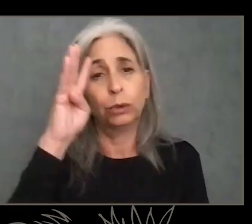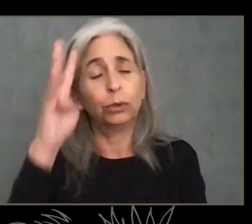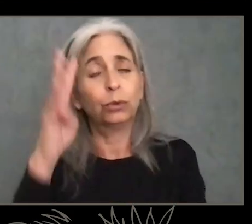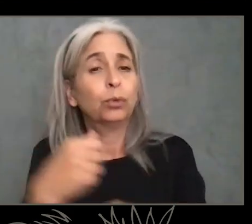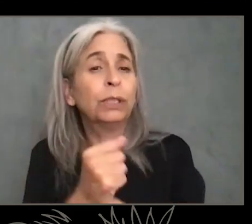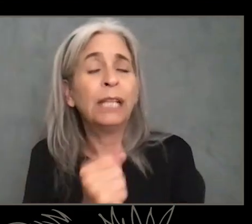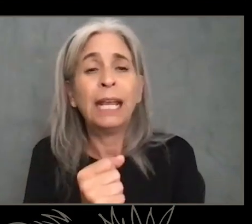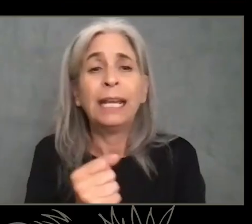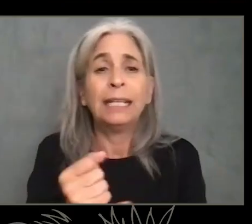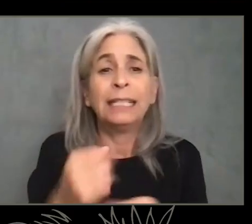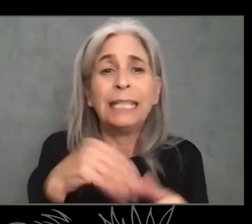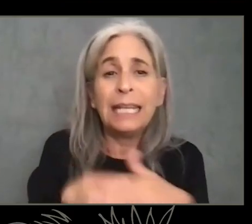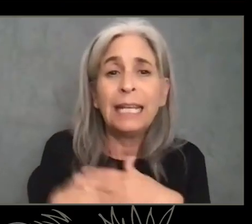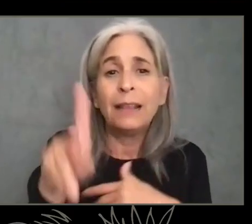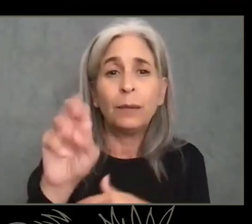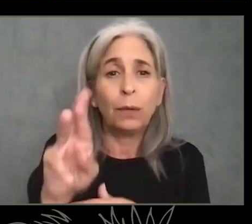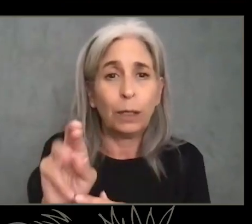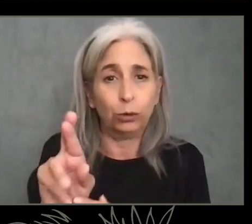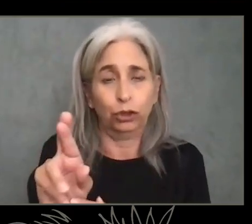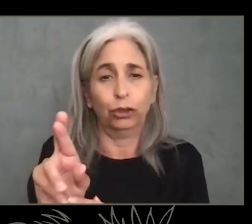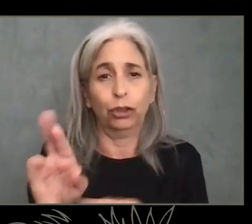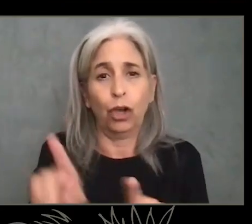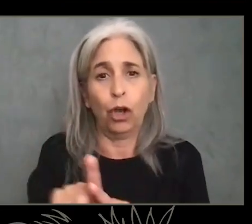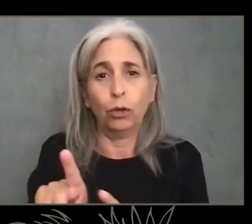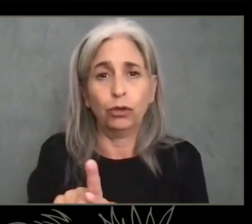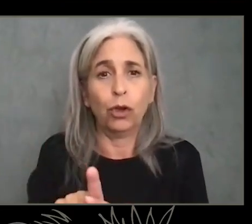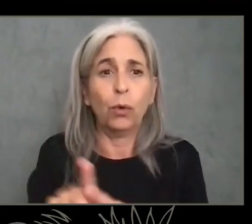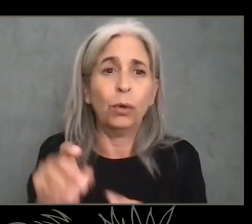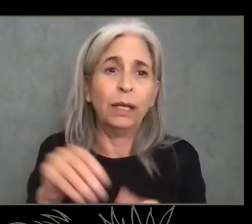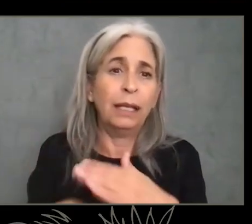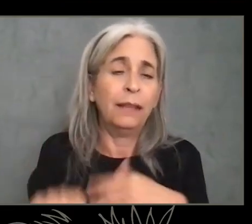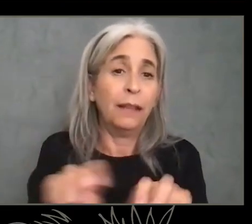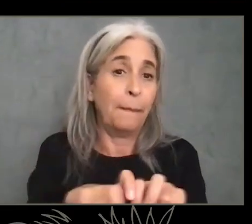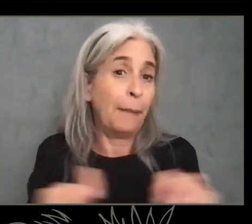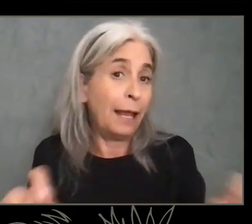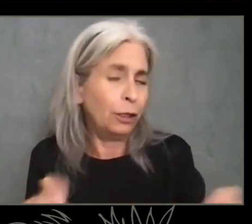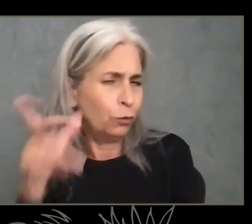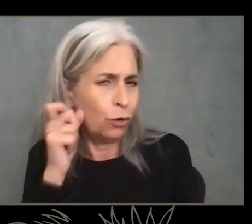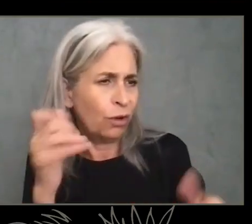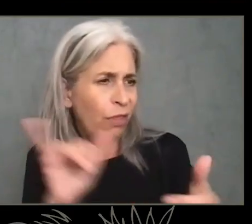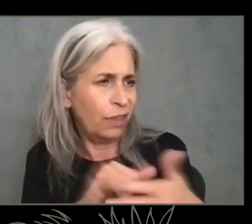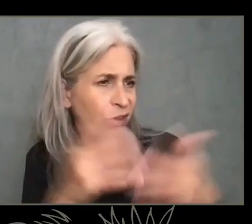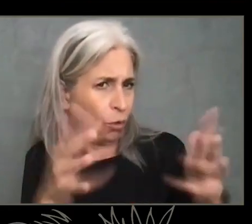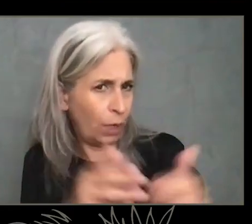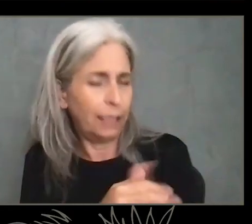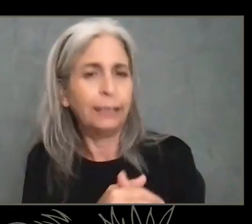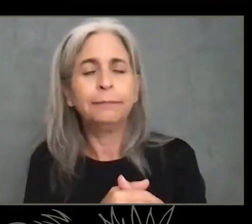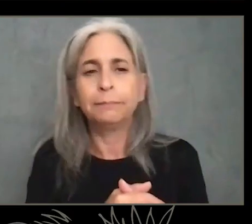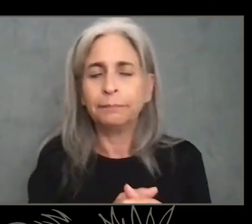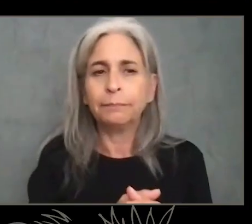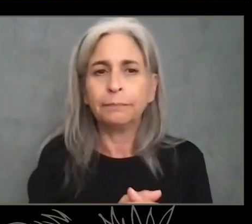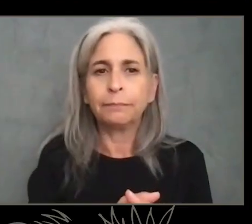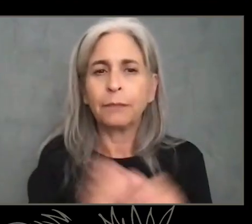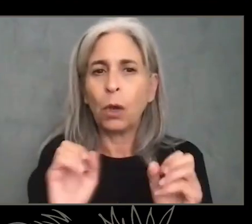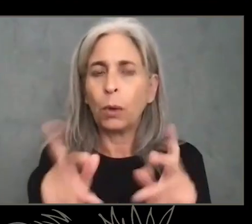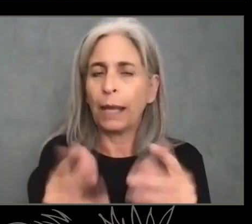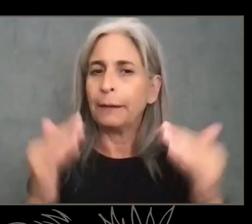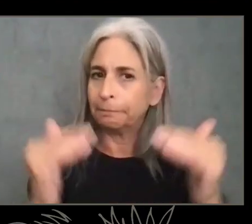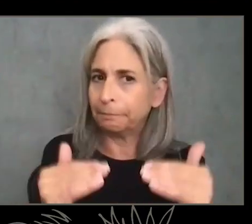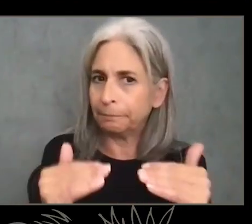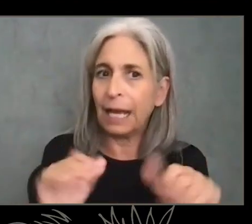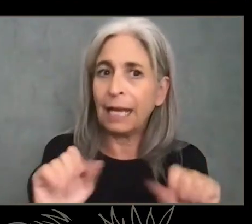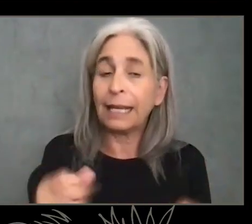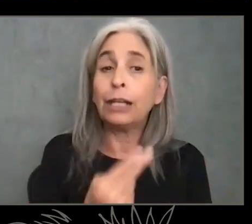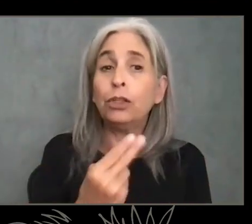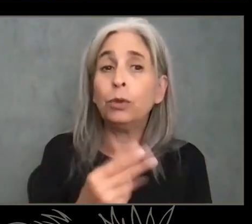creating in the browser. And also in the panel, you heard all of this. And so, okay, so I